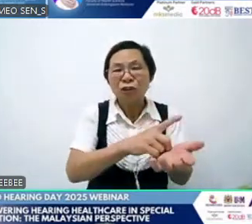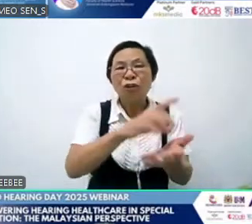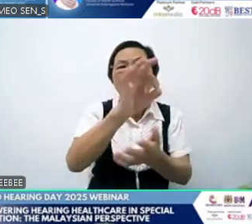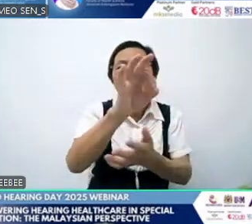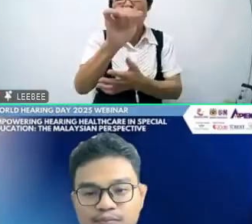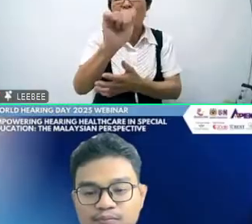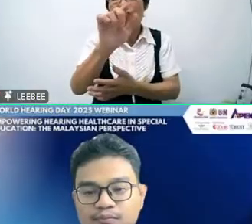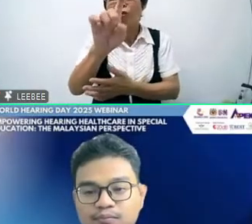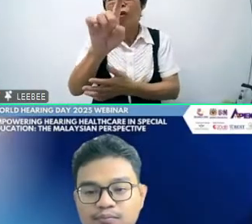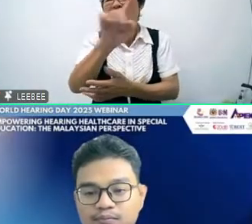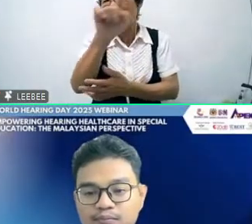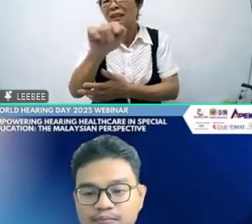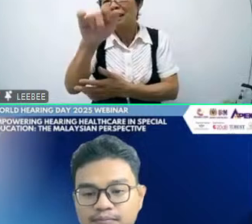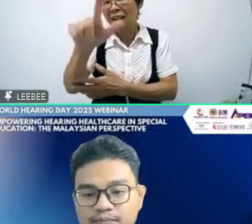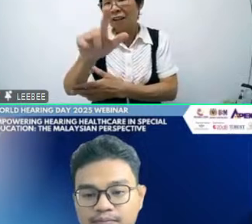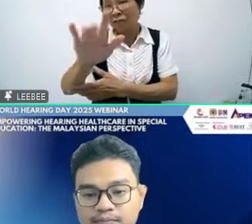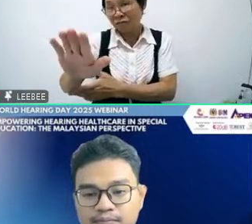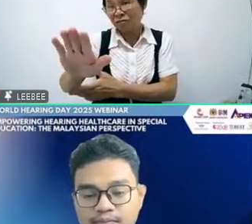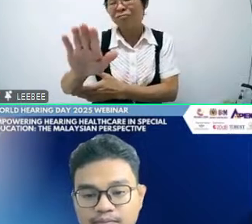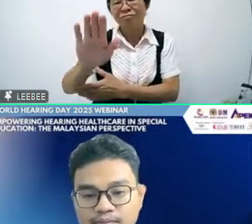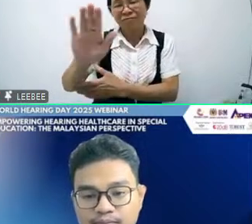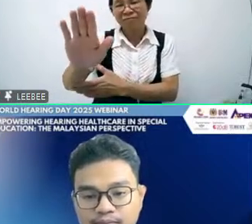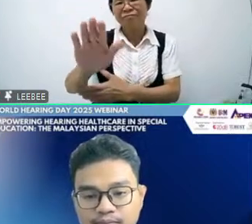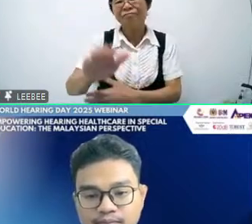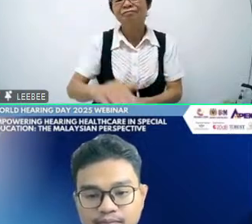is yours.